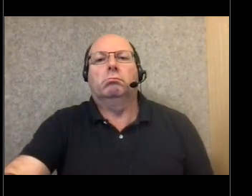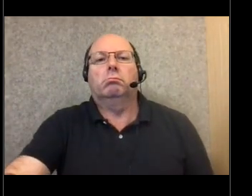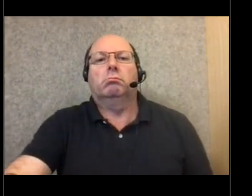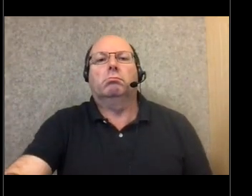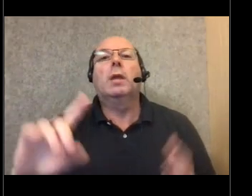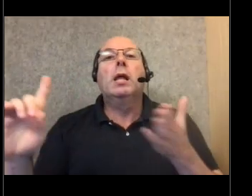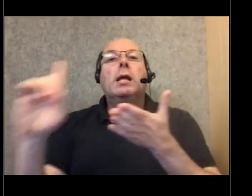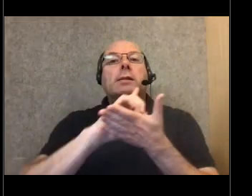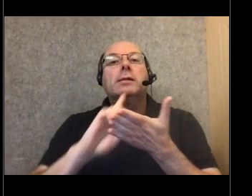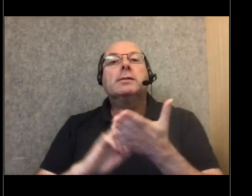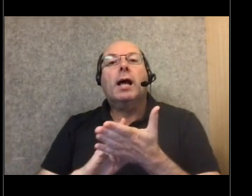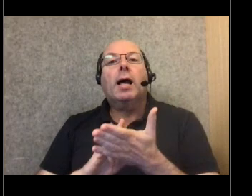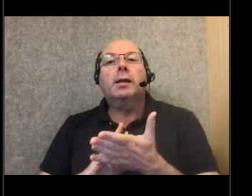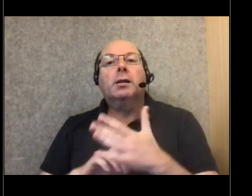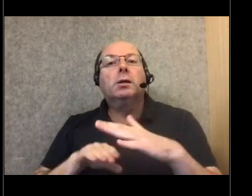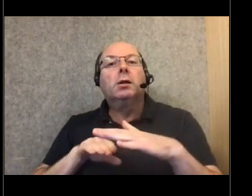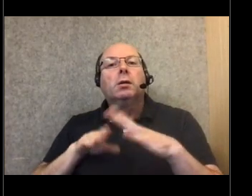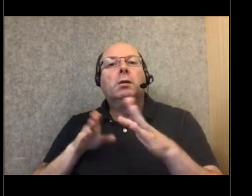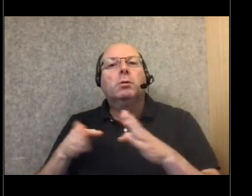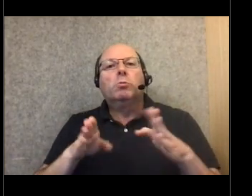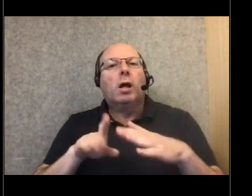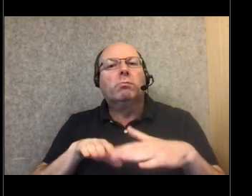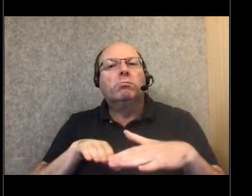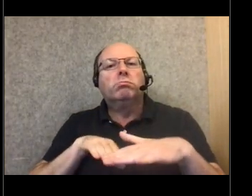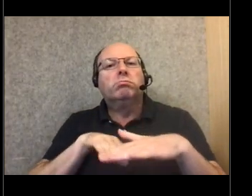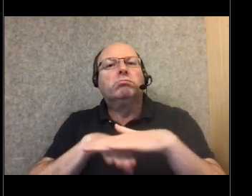Designing an accessible route.